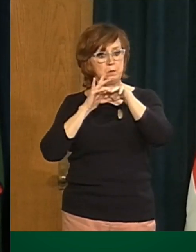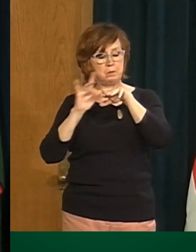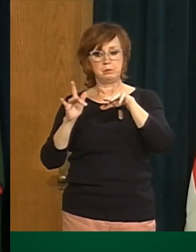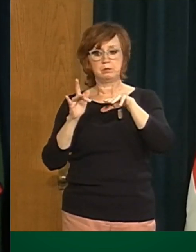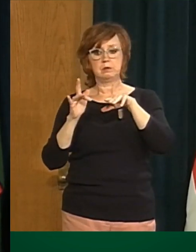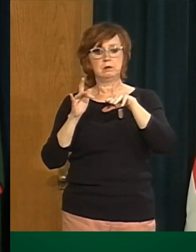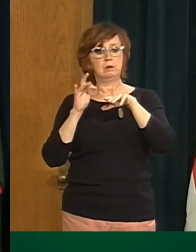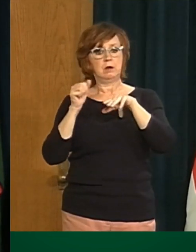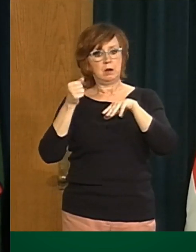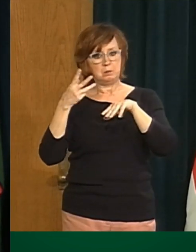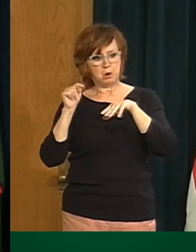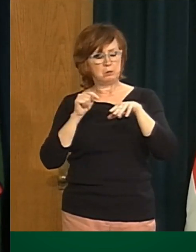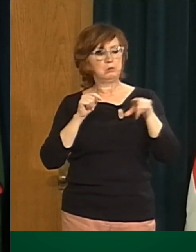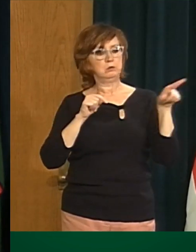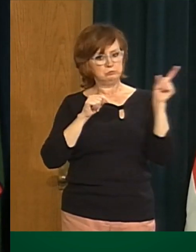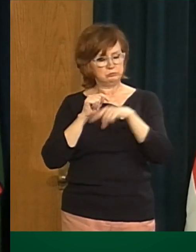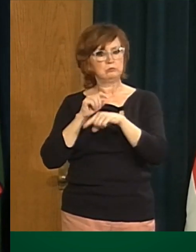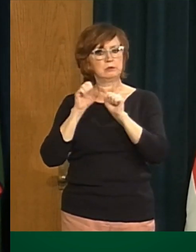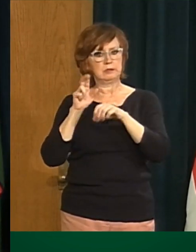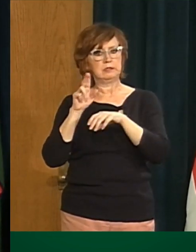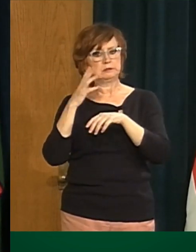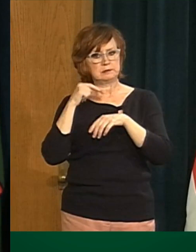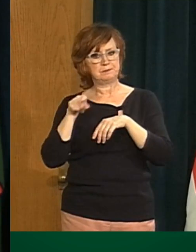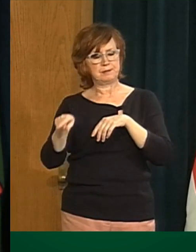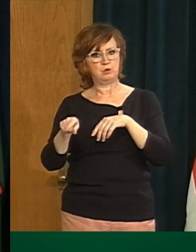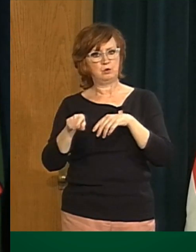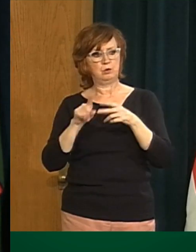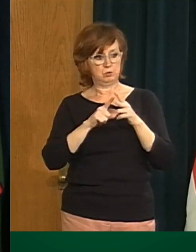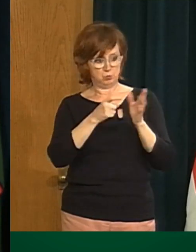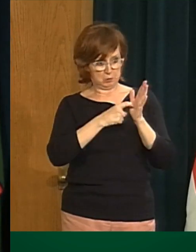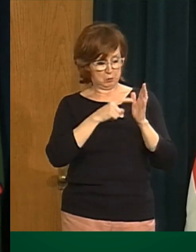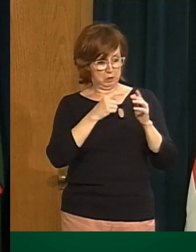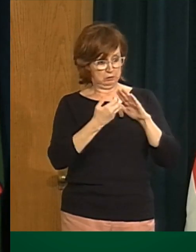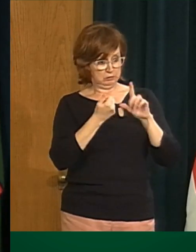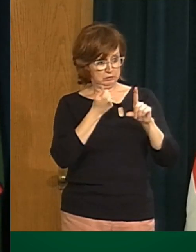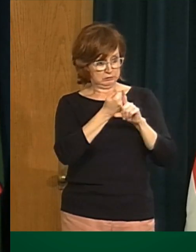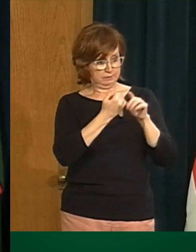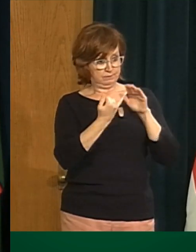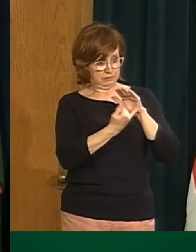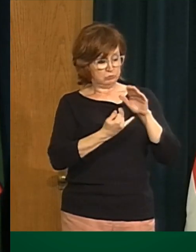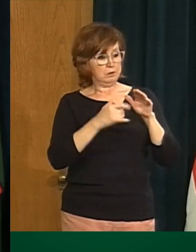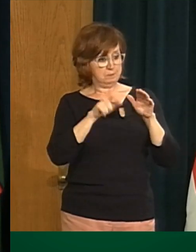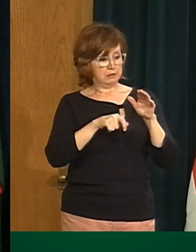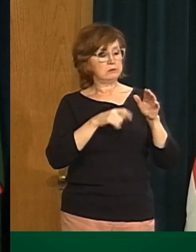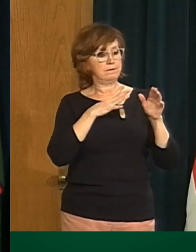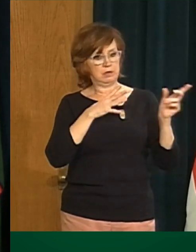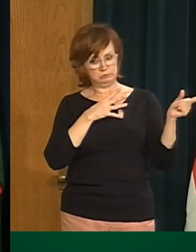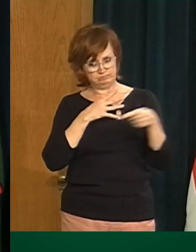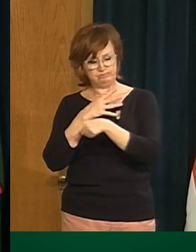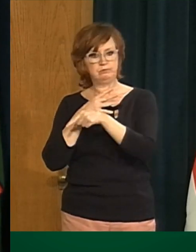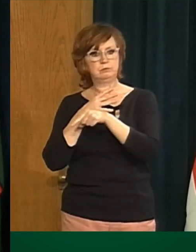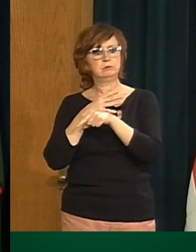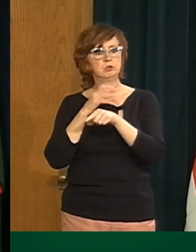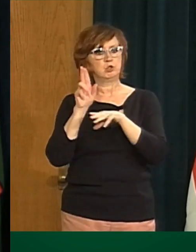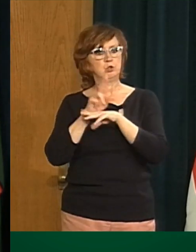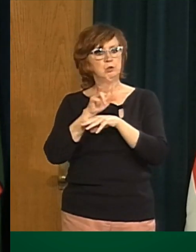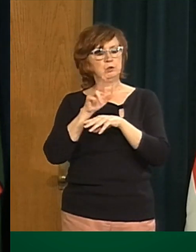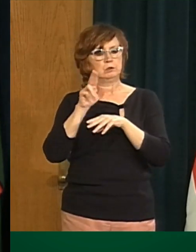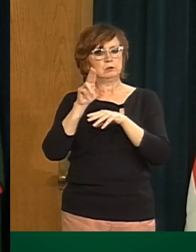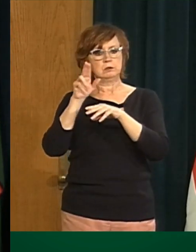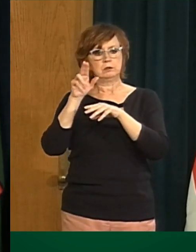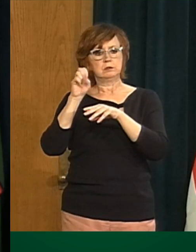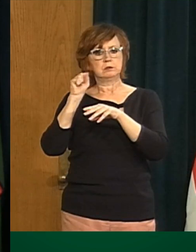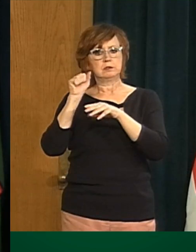opportunities for people from that community that are required to self-isolate, providing them the opportunity to actually self-isolate and to